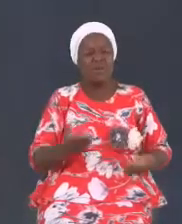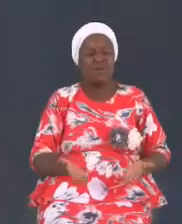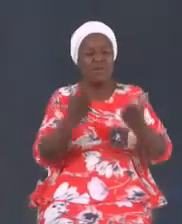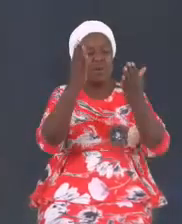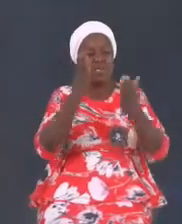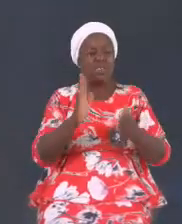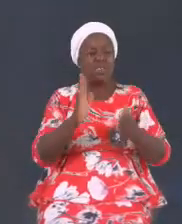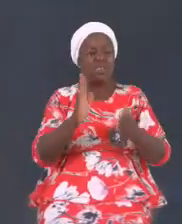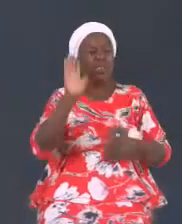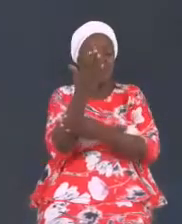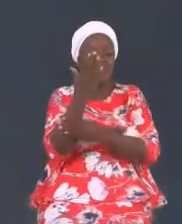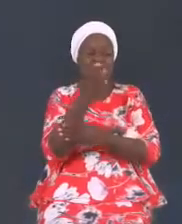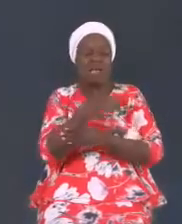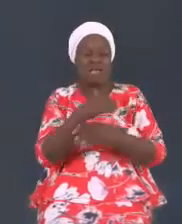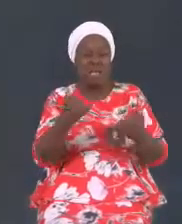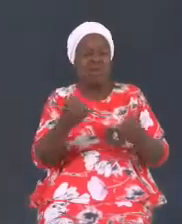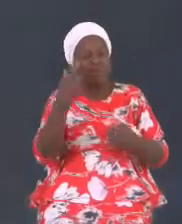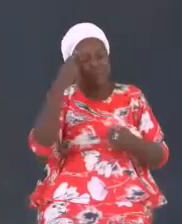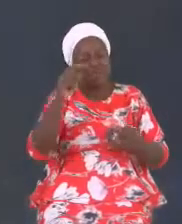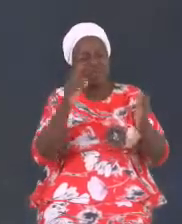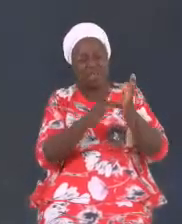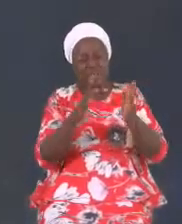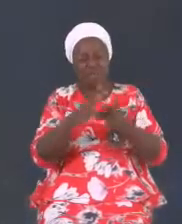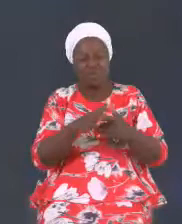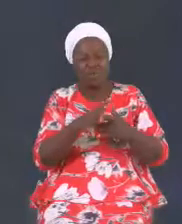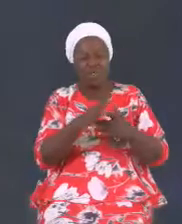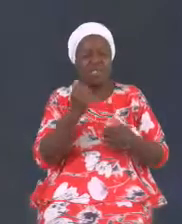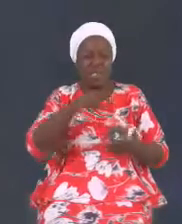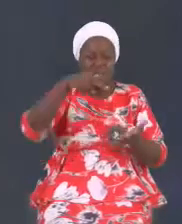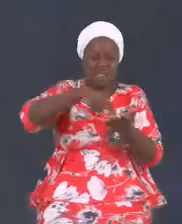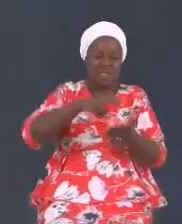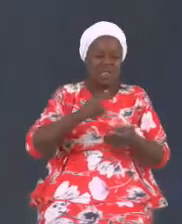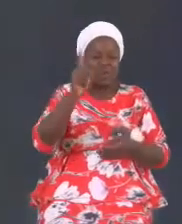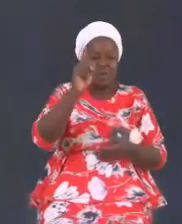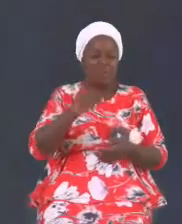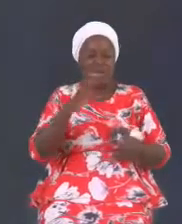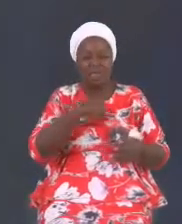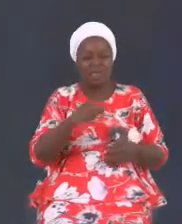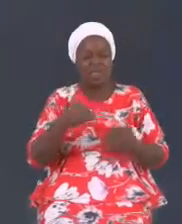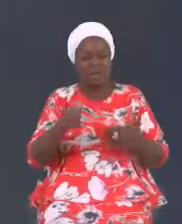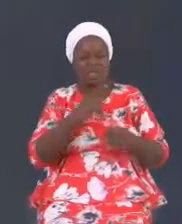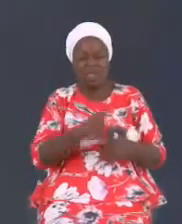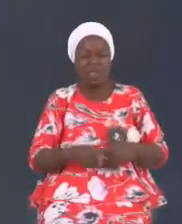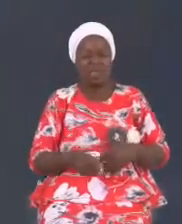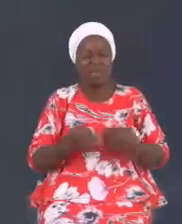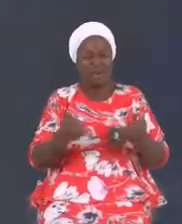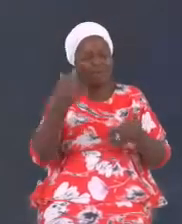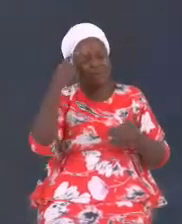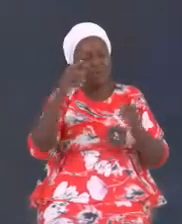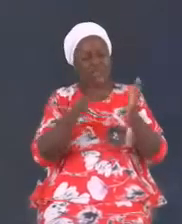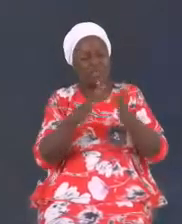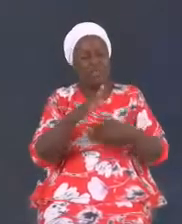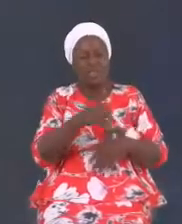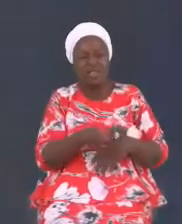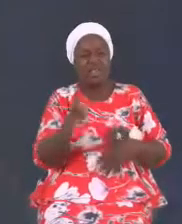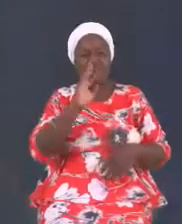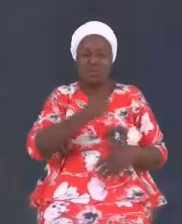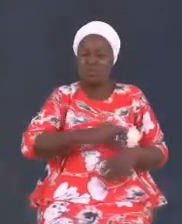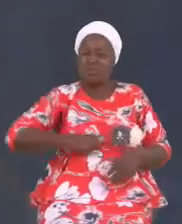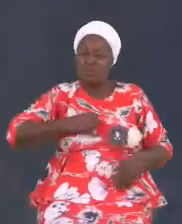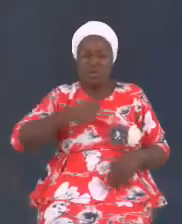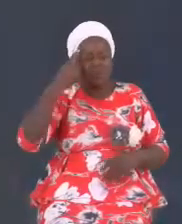Jesus. They're standing up. They're now for Jesus. They're sorry for what they have done, the sins